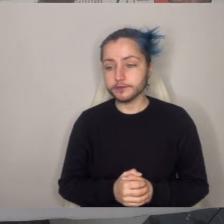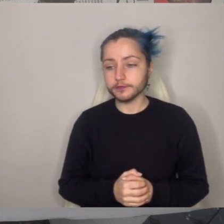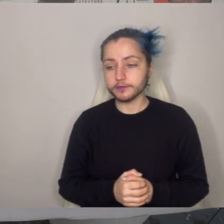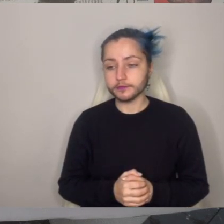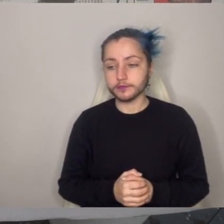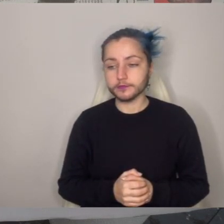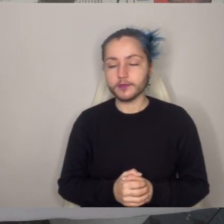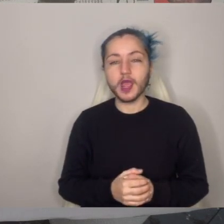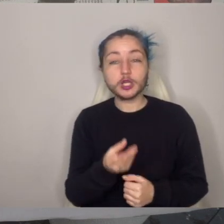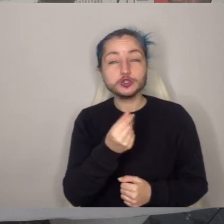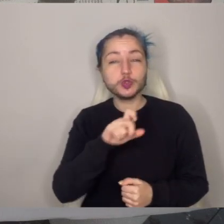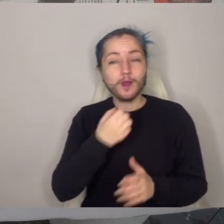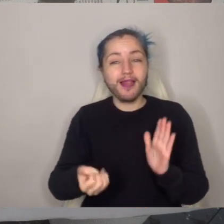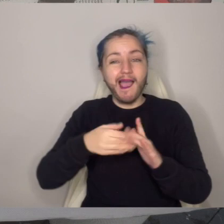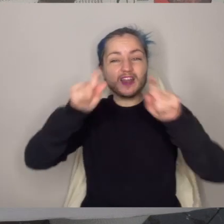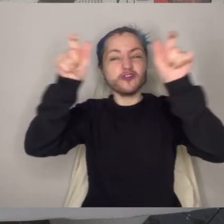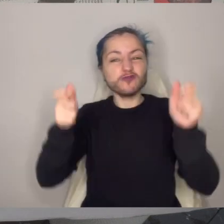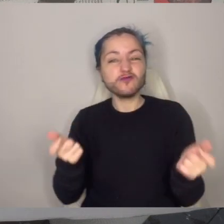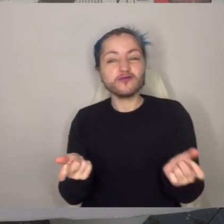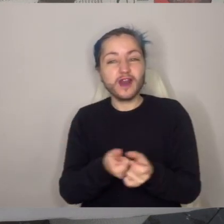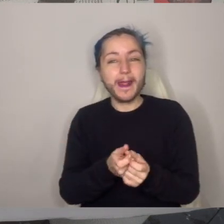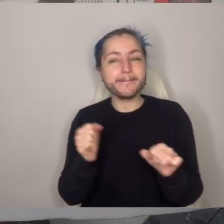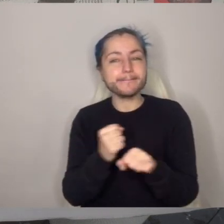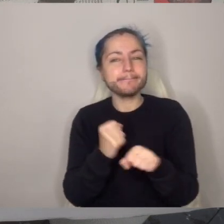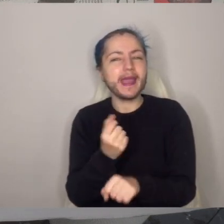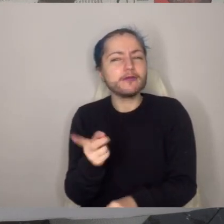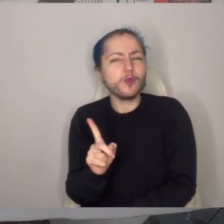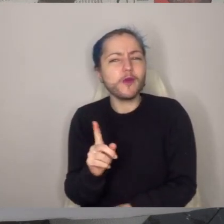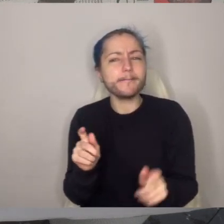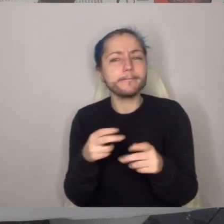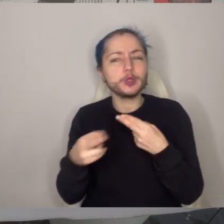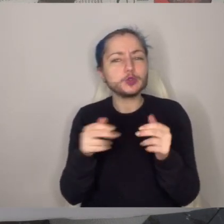And I'm going to cover over the edges in a moment with a piece of newspaper.